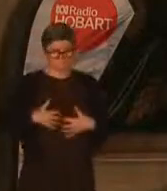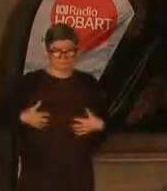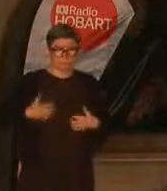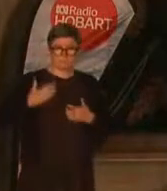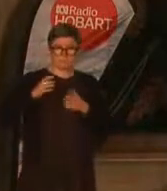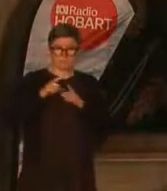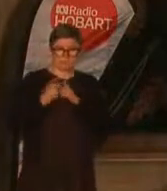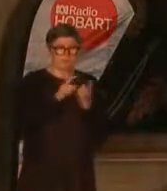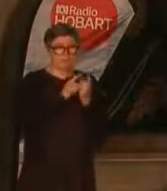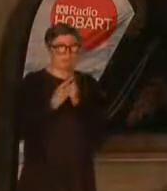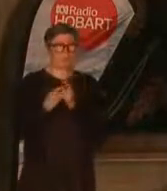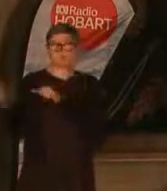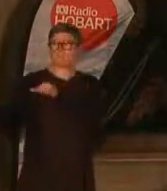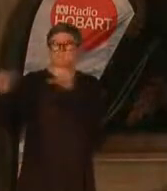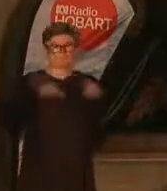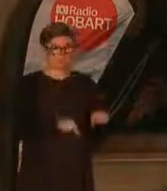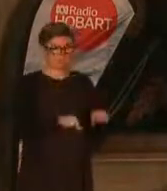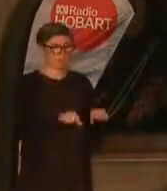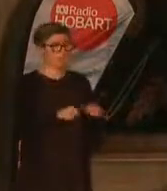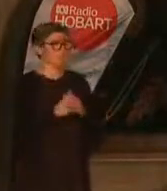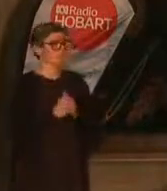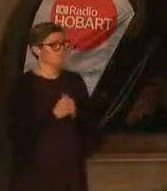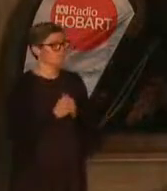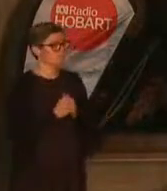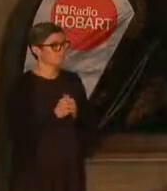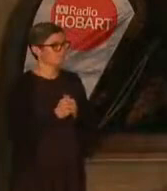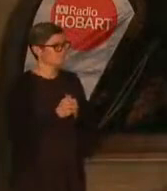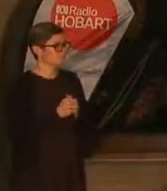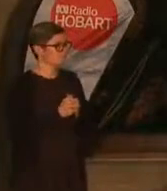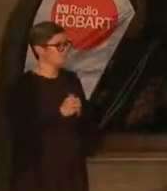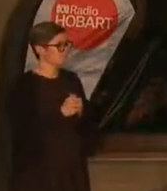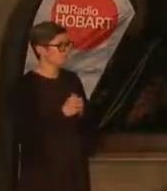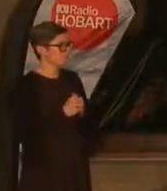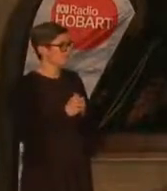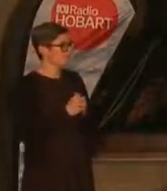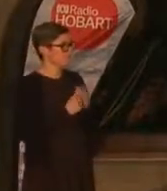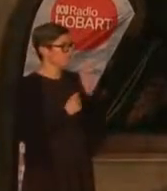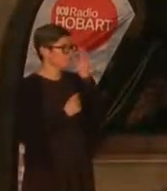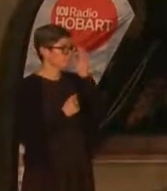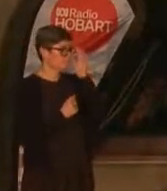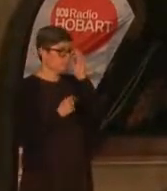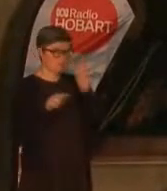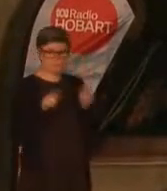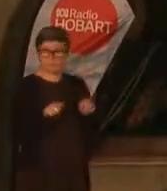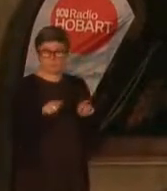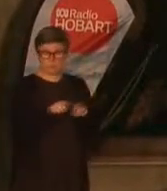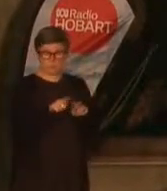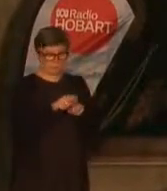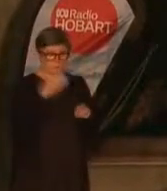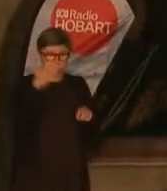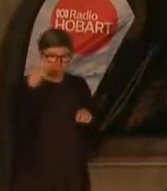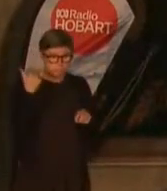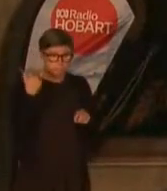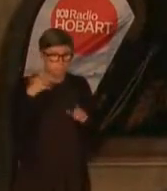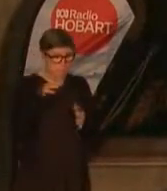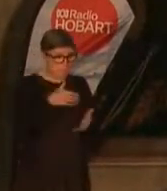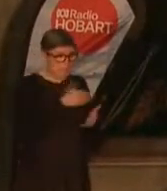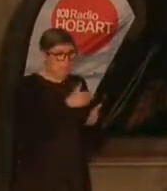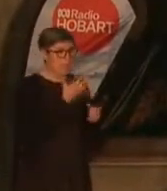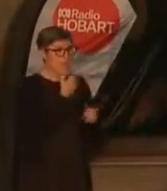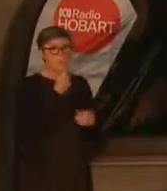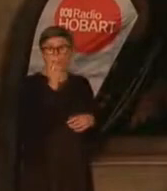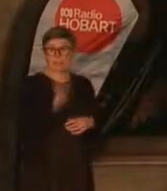ancestors returned, and also to return cultural material, which similarly was collected, you know, when there was a new wave of